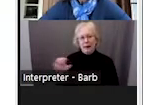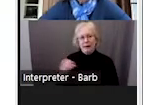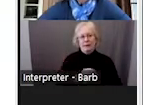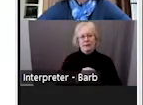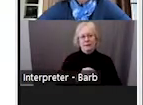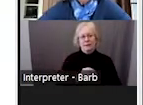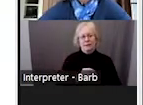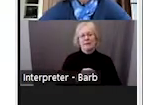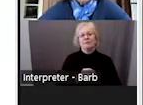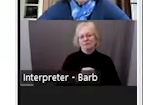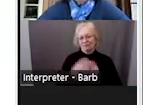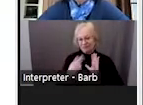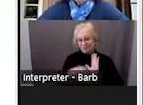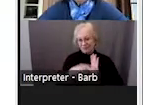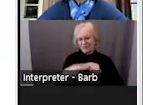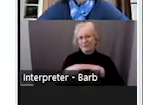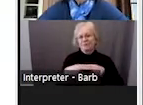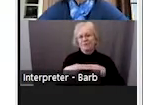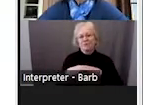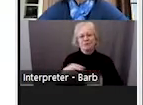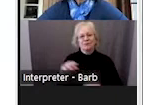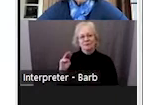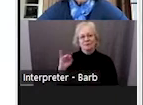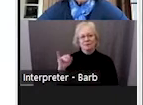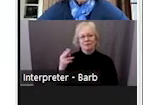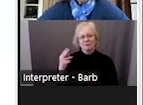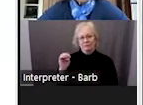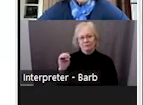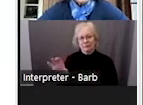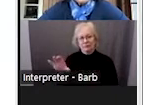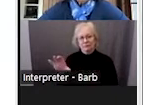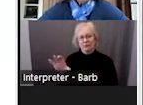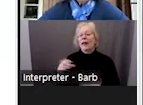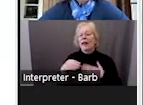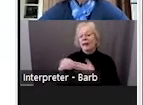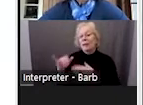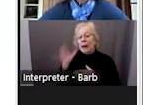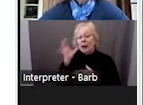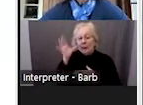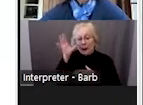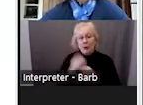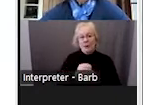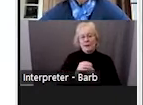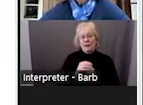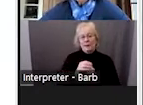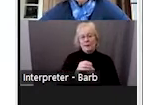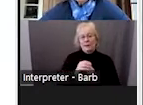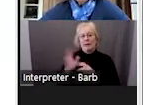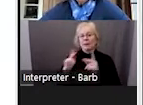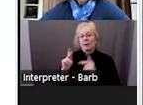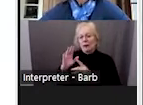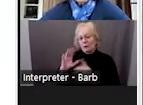MIHEC is a parent-led collaborative group of stakeholders, including higher education institutions,